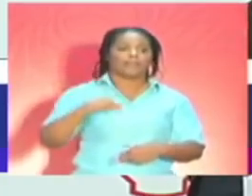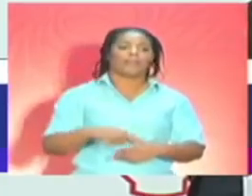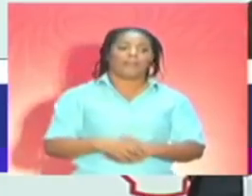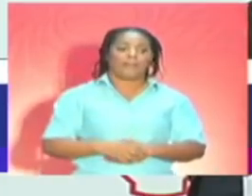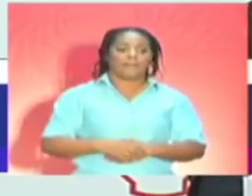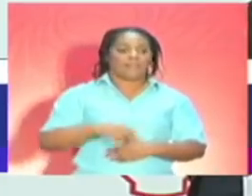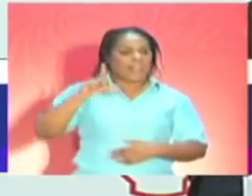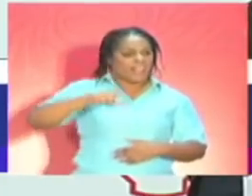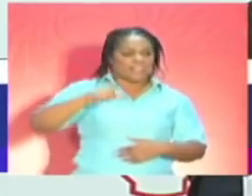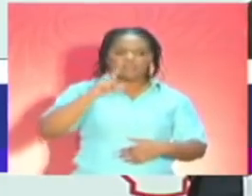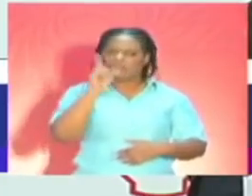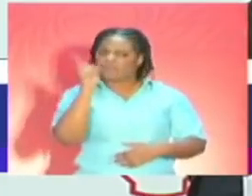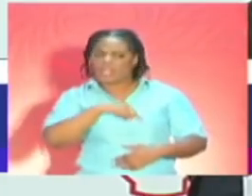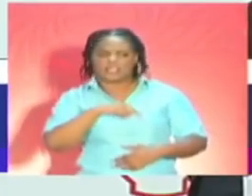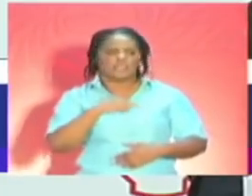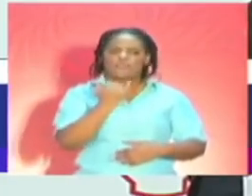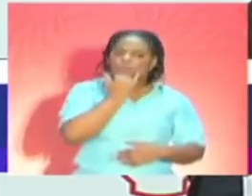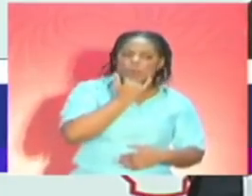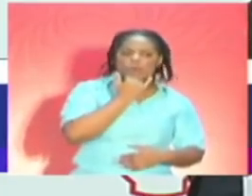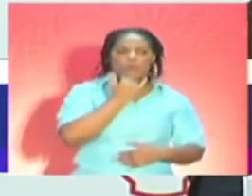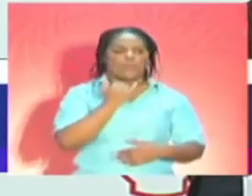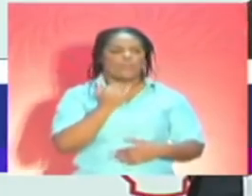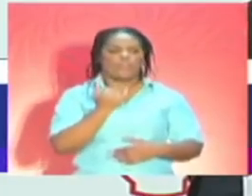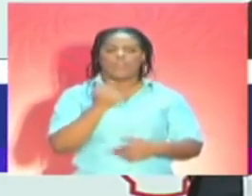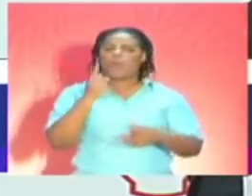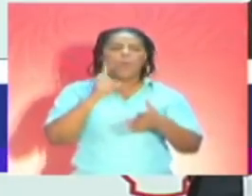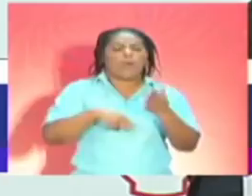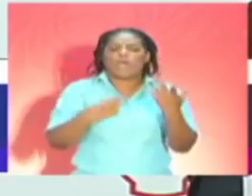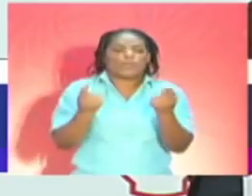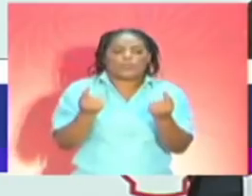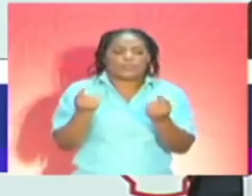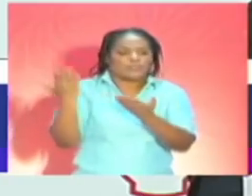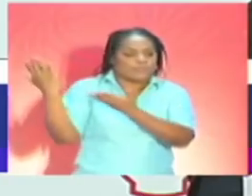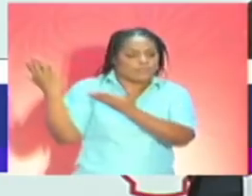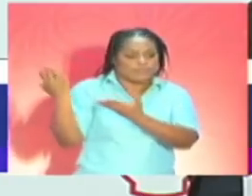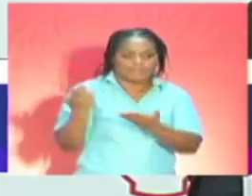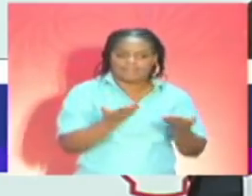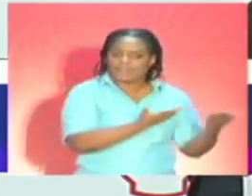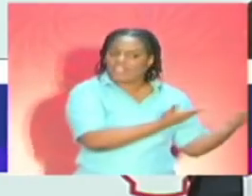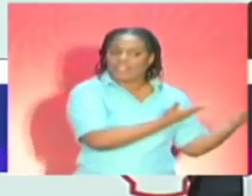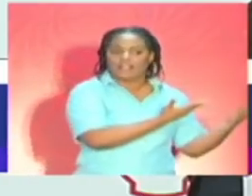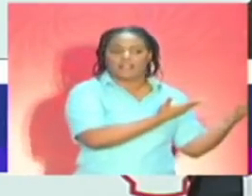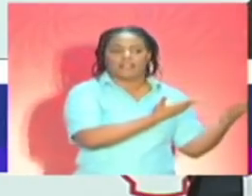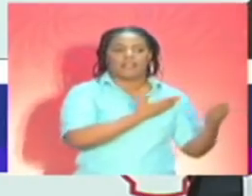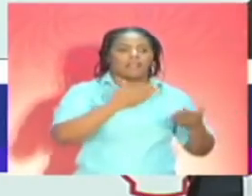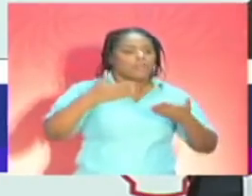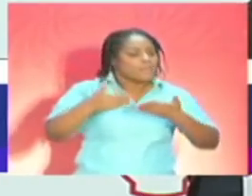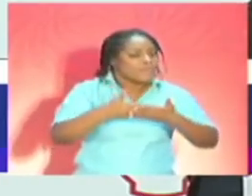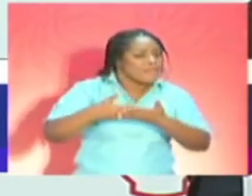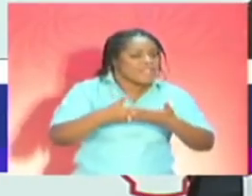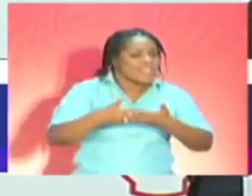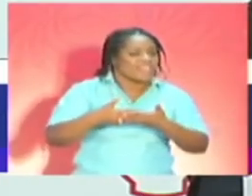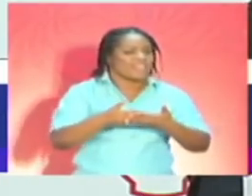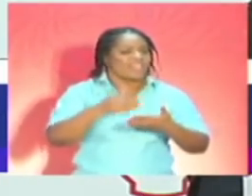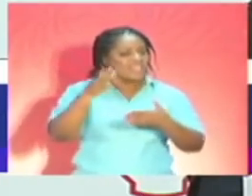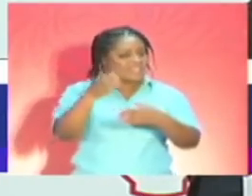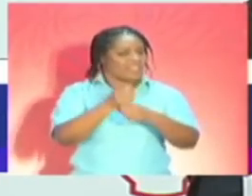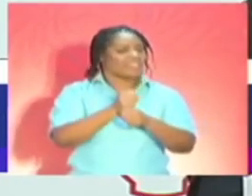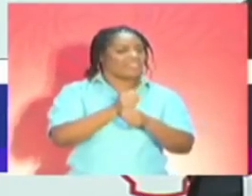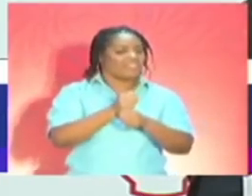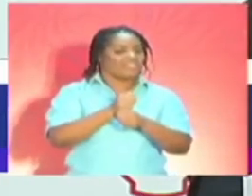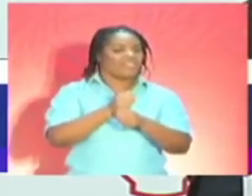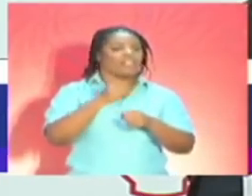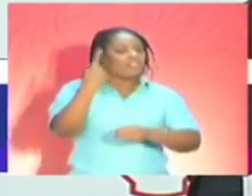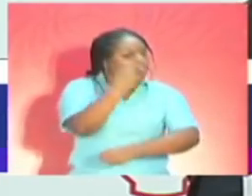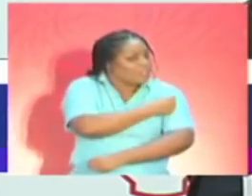fake news, and they would just basically take the advice from the doctor knows best, and get their vaccination.